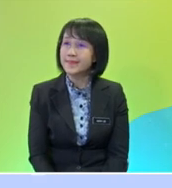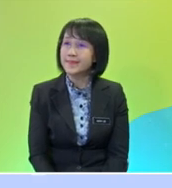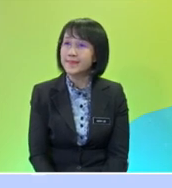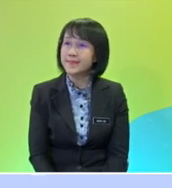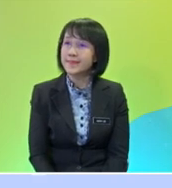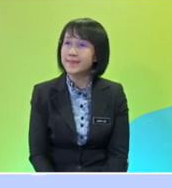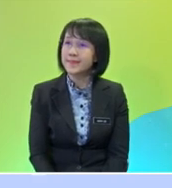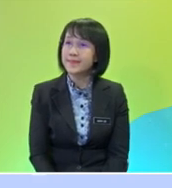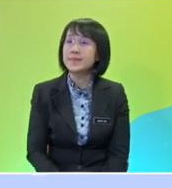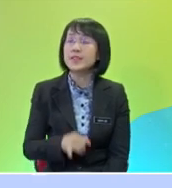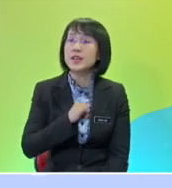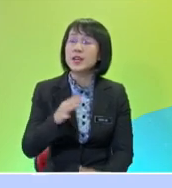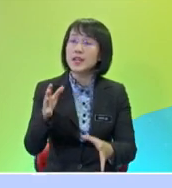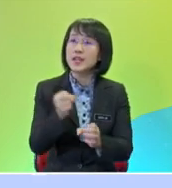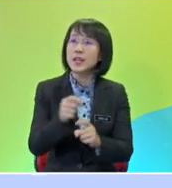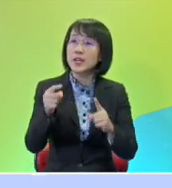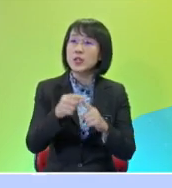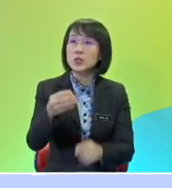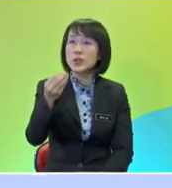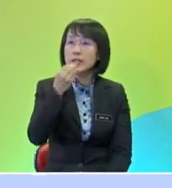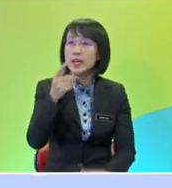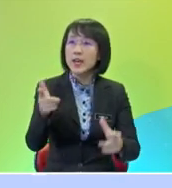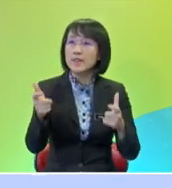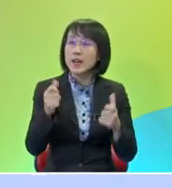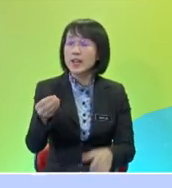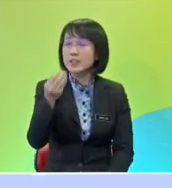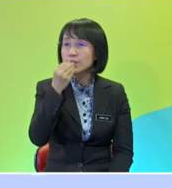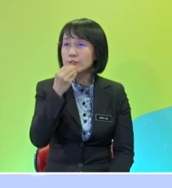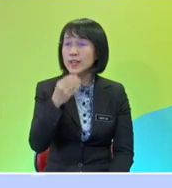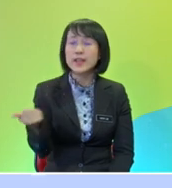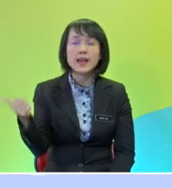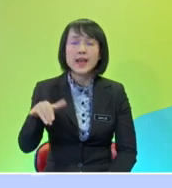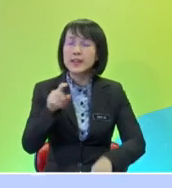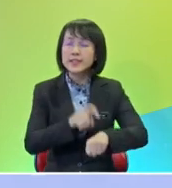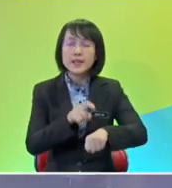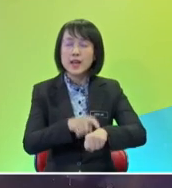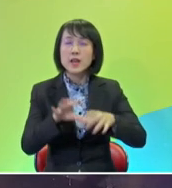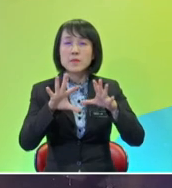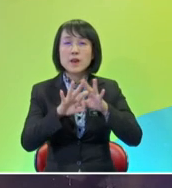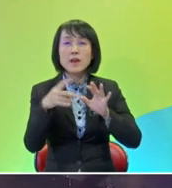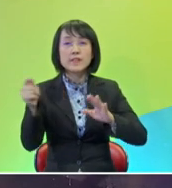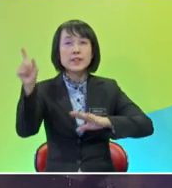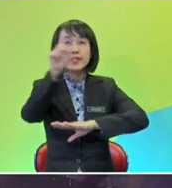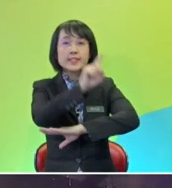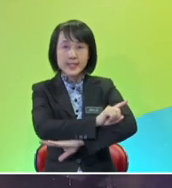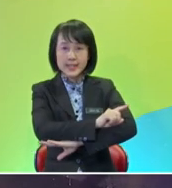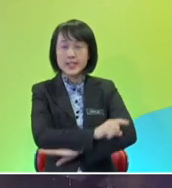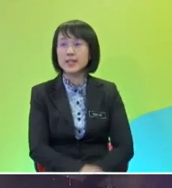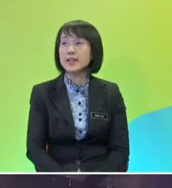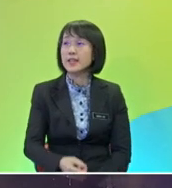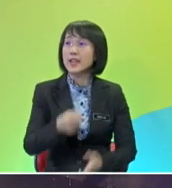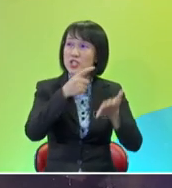I get to eat fast food at any time of the day. Excellent, wow. Aiden. Let's check the answers.